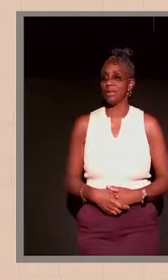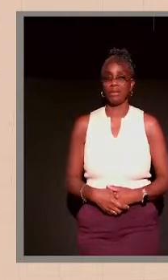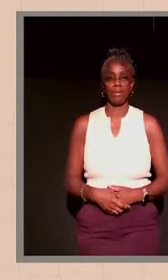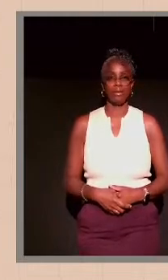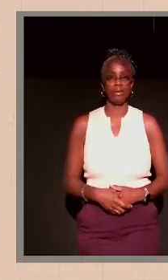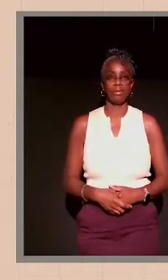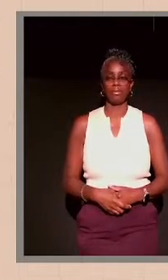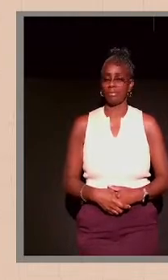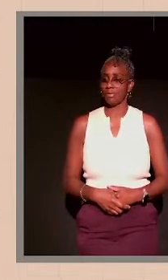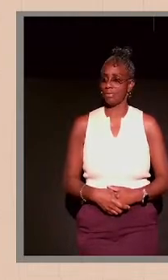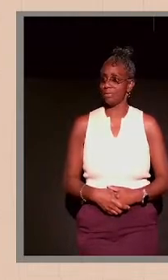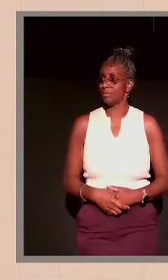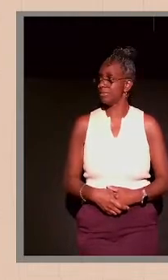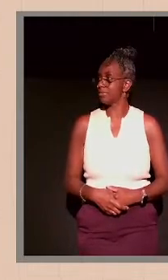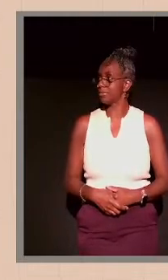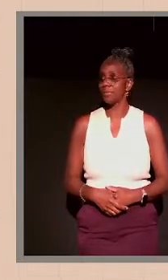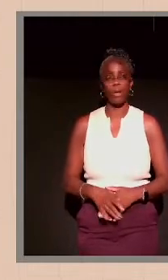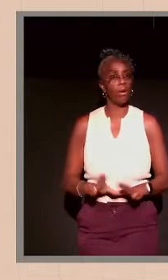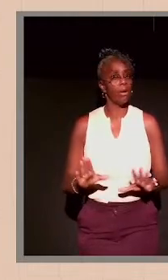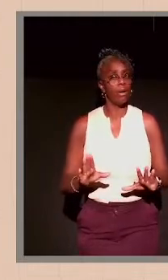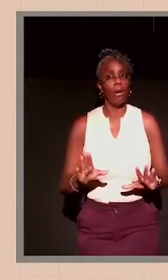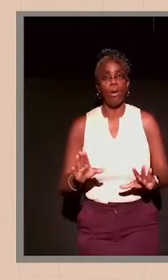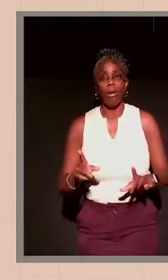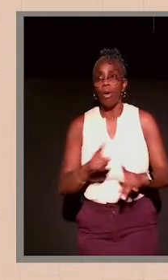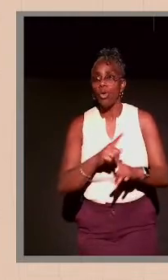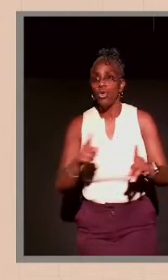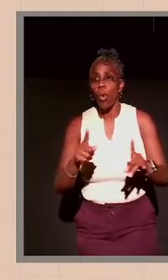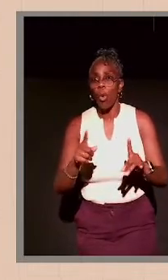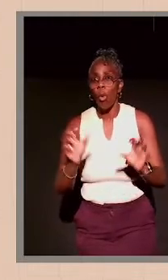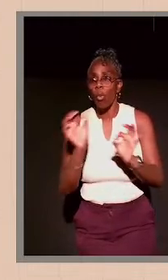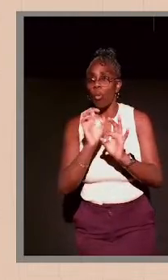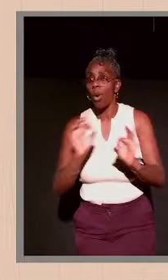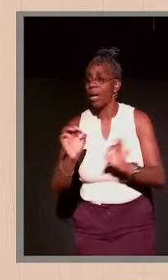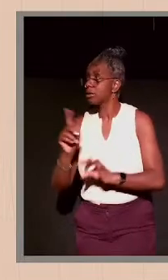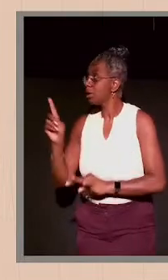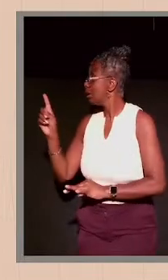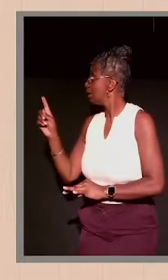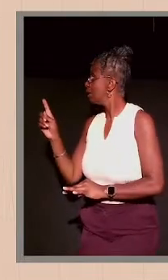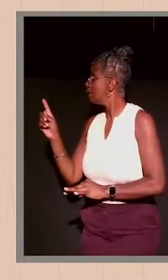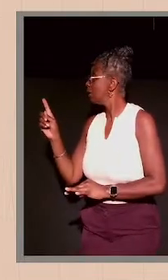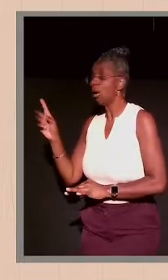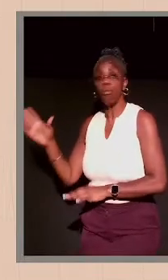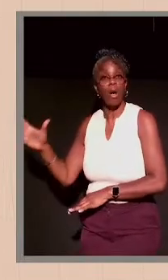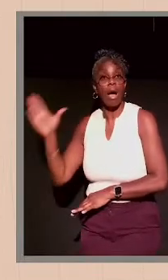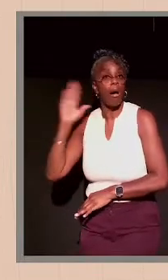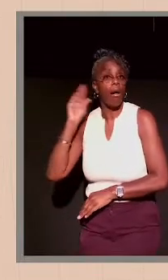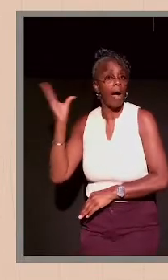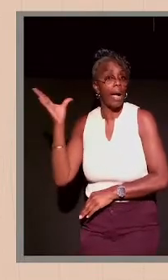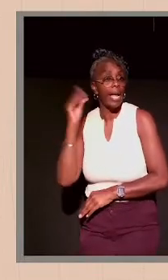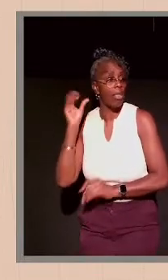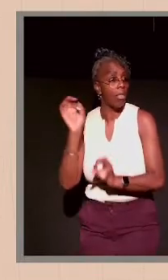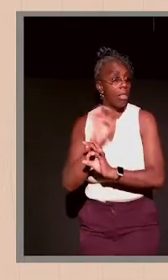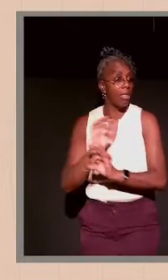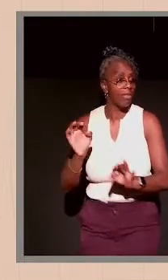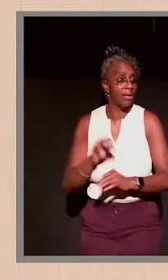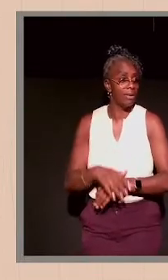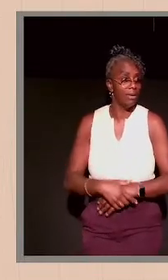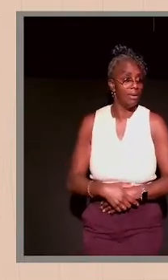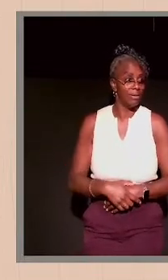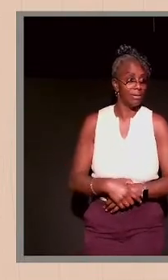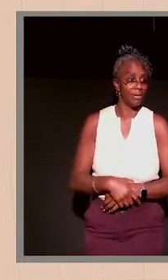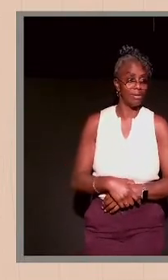We're all muted. Can you hear I me? don't understand. We're all muted. Can you hear me?